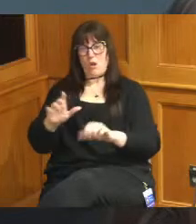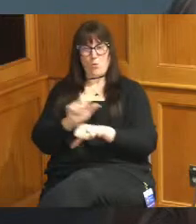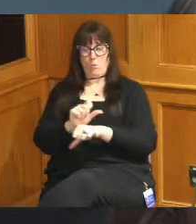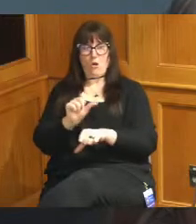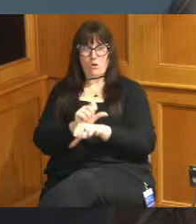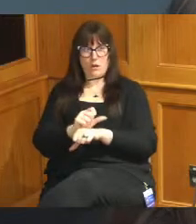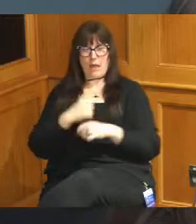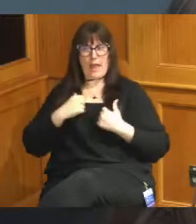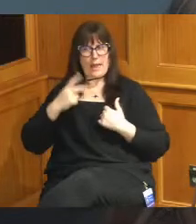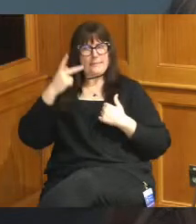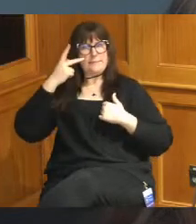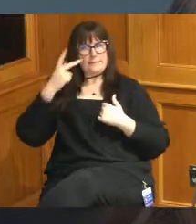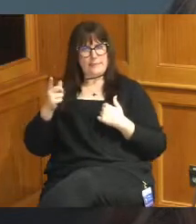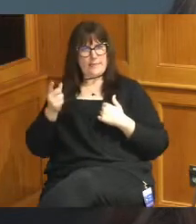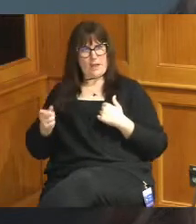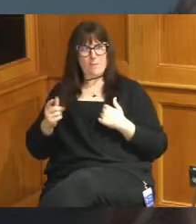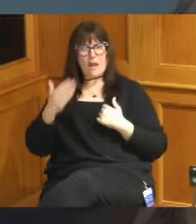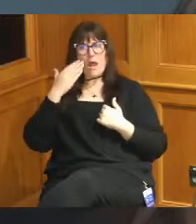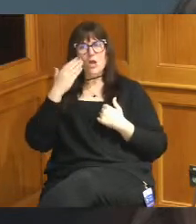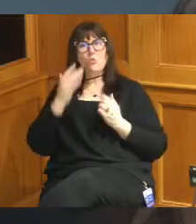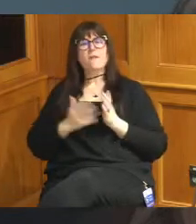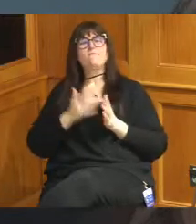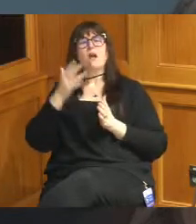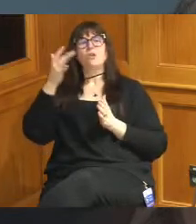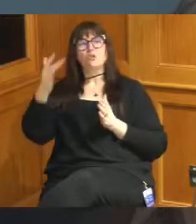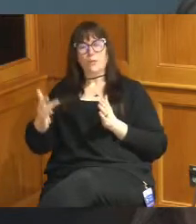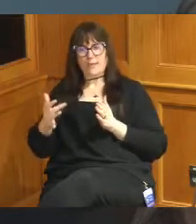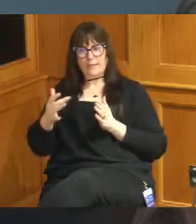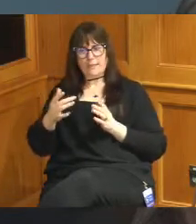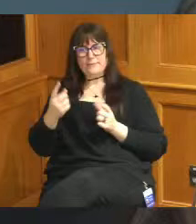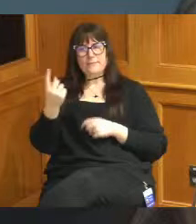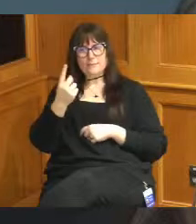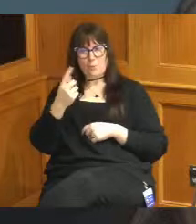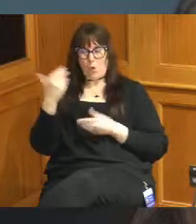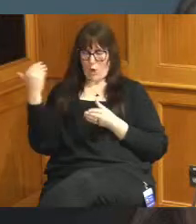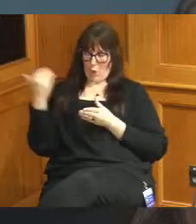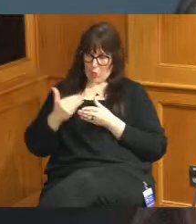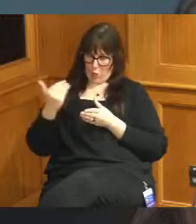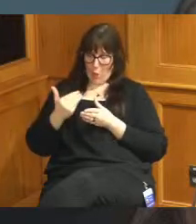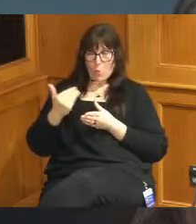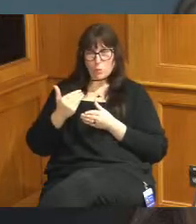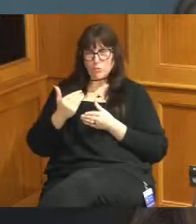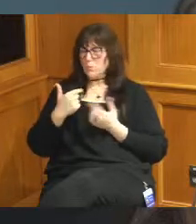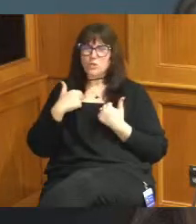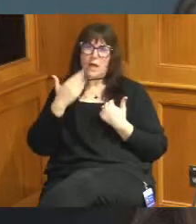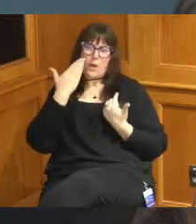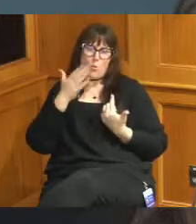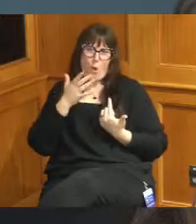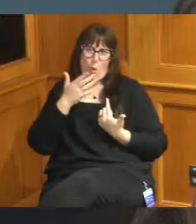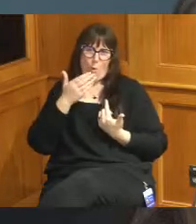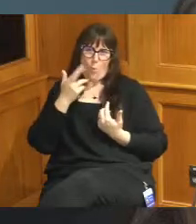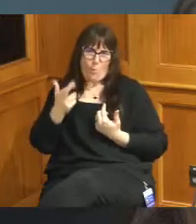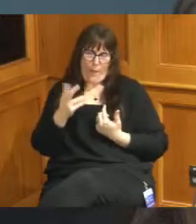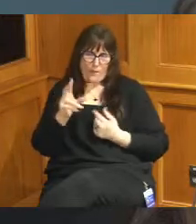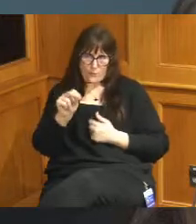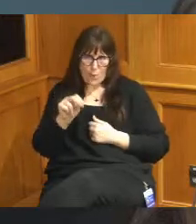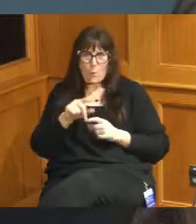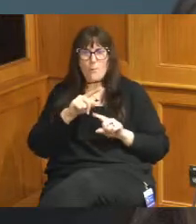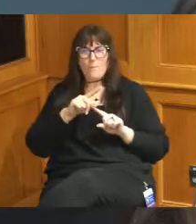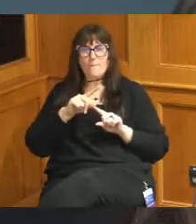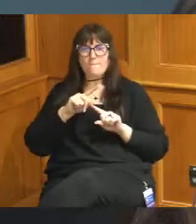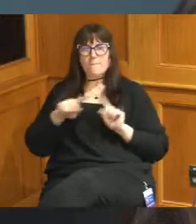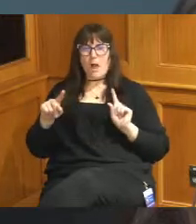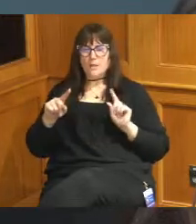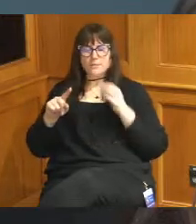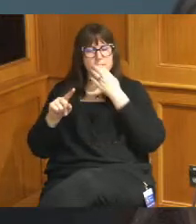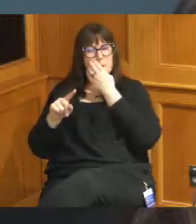see him, and I knew eventually there would be somebody that would be close, which I don't know him that well. I've watched him from a distance, that we would know that